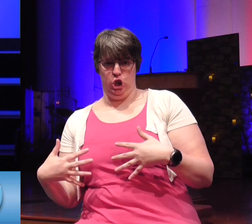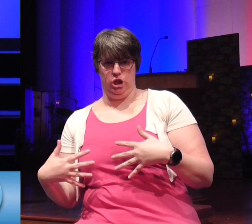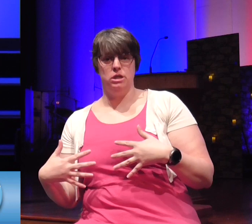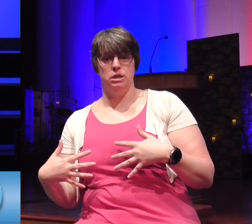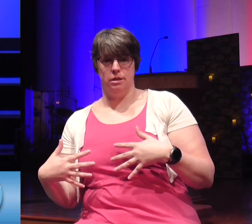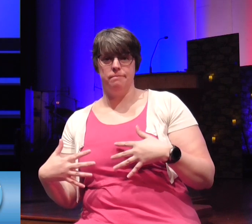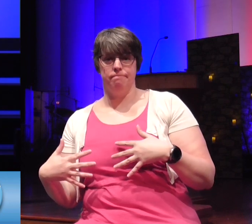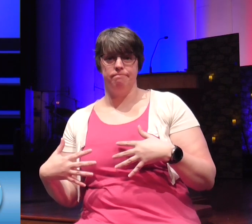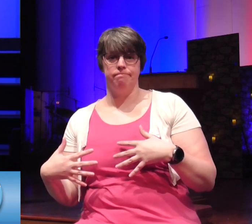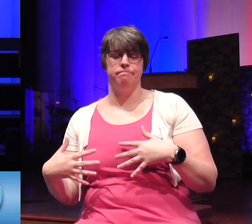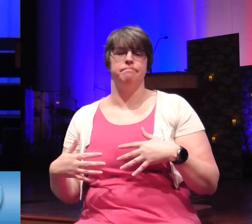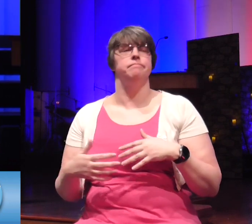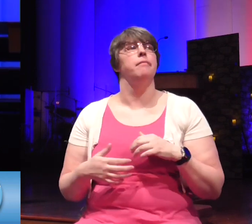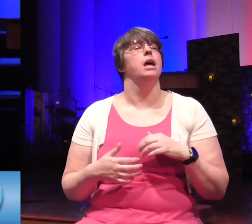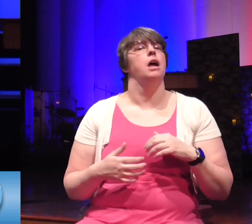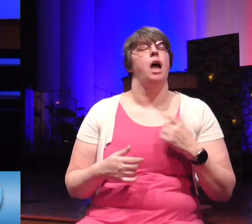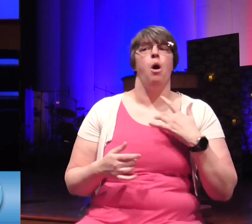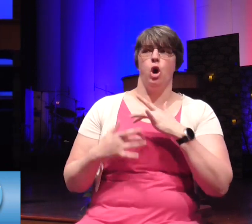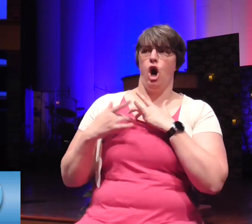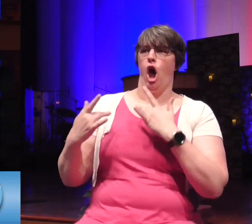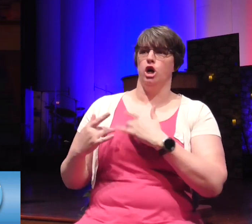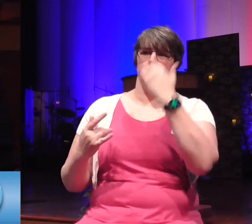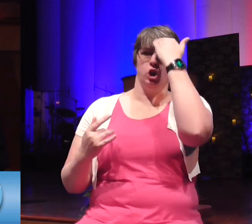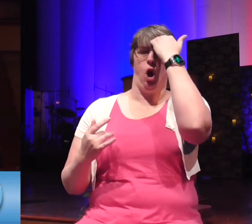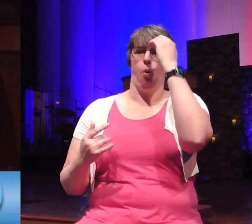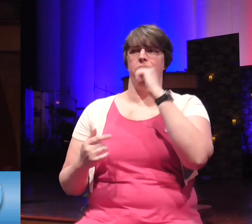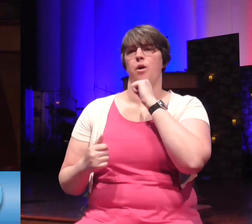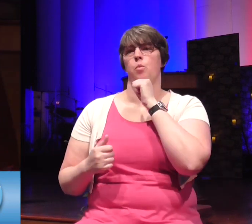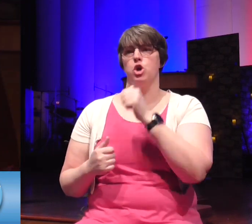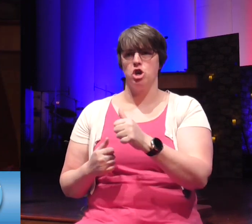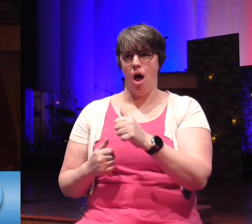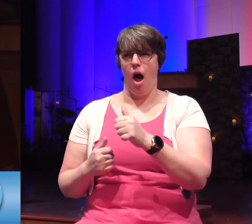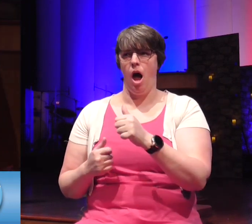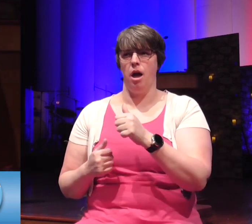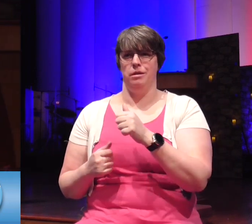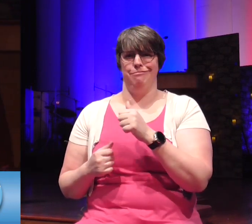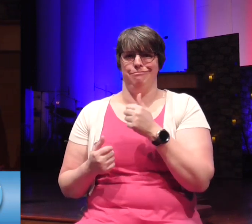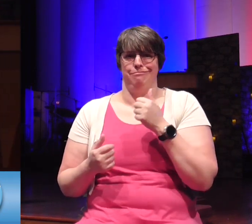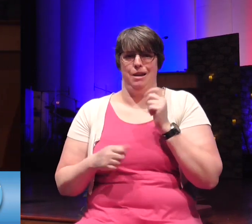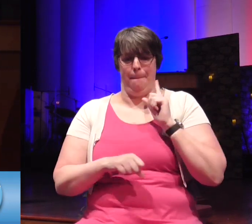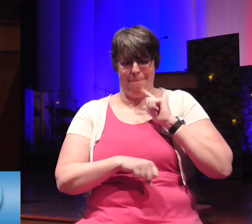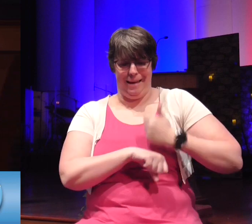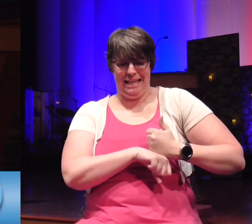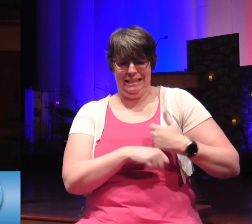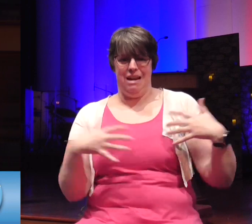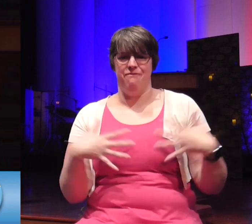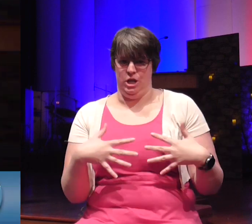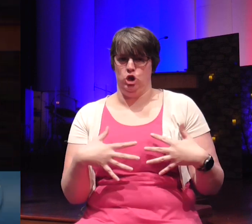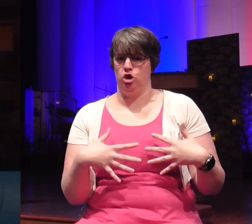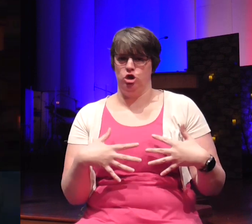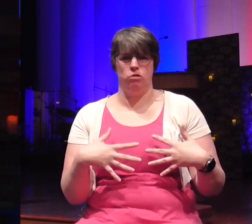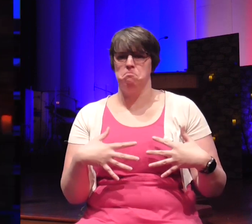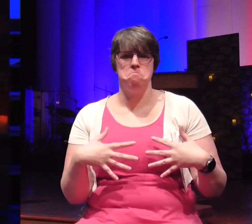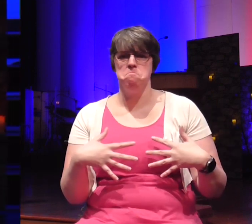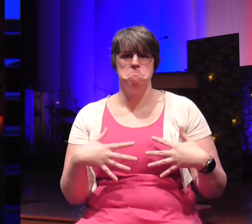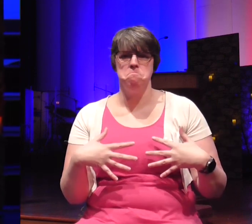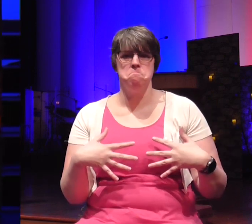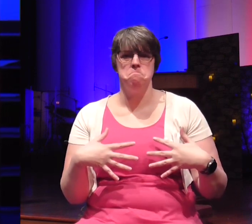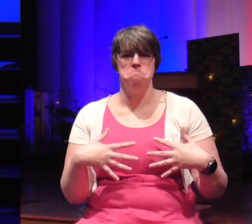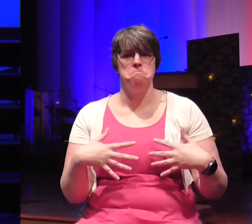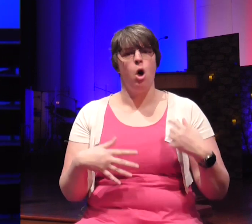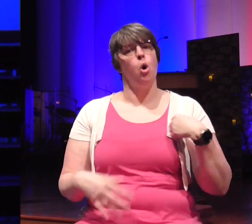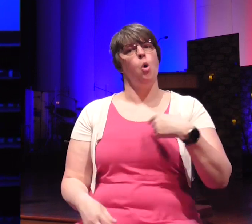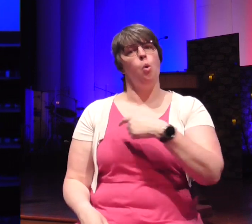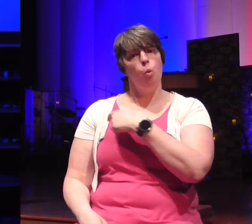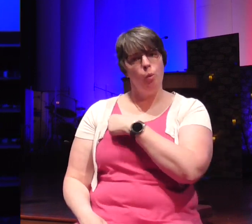Our hearts know we're not fear-based beings. Our hearts know that we're